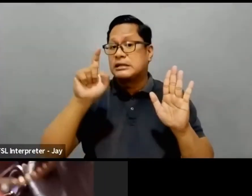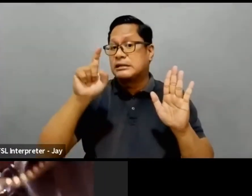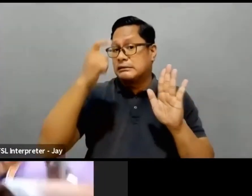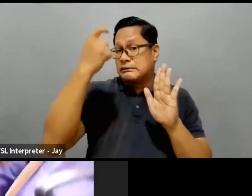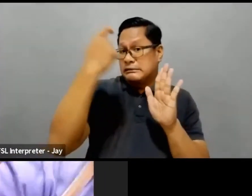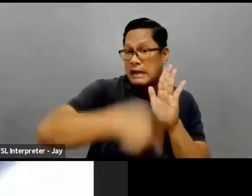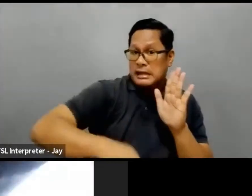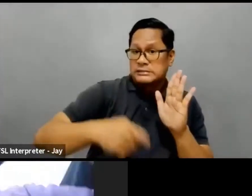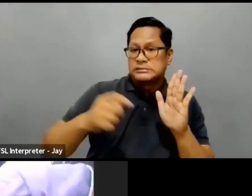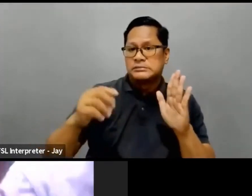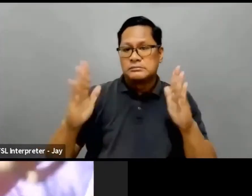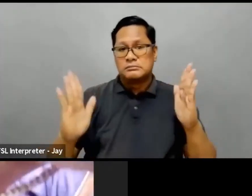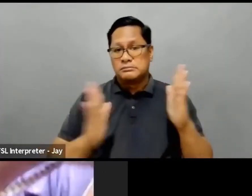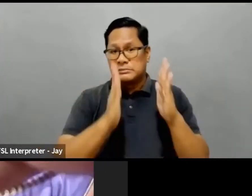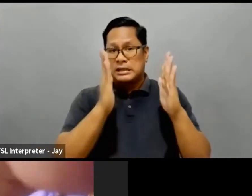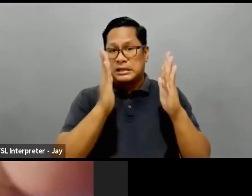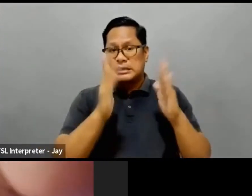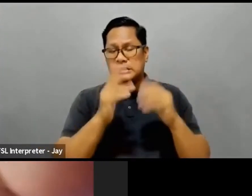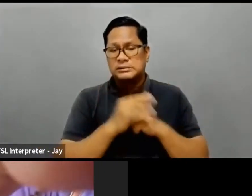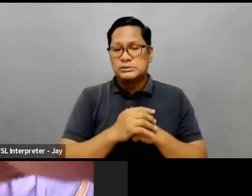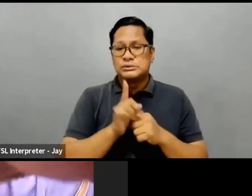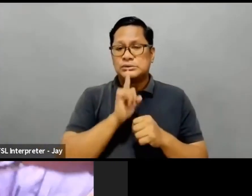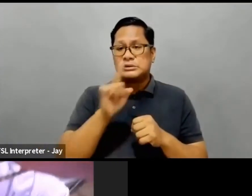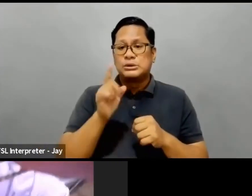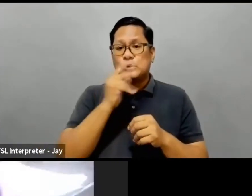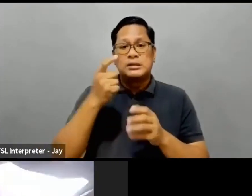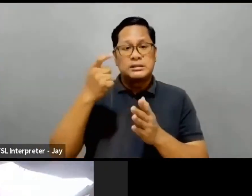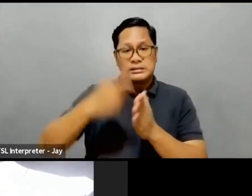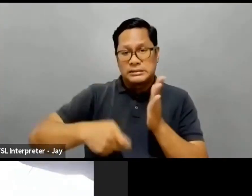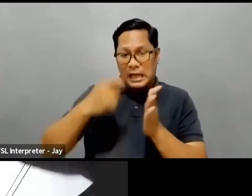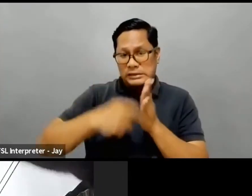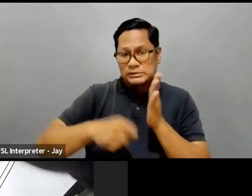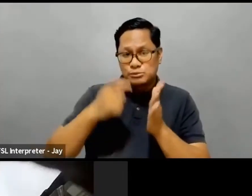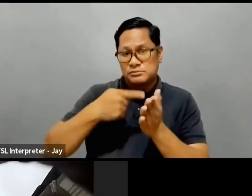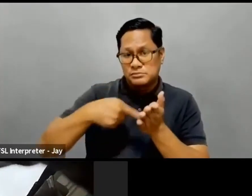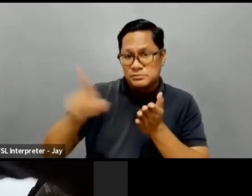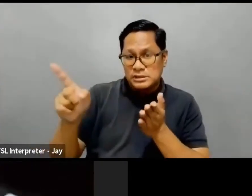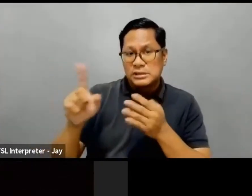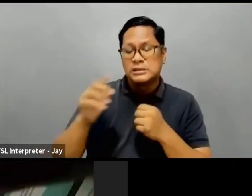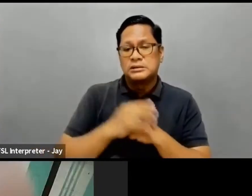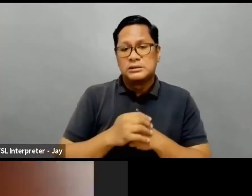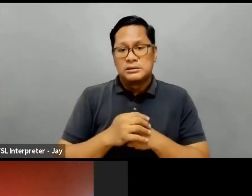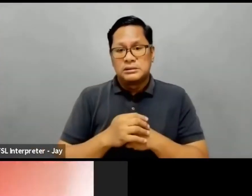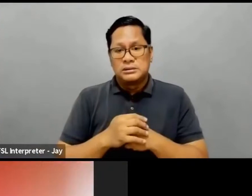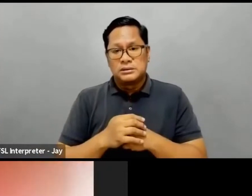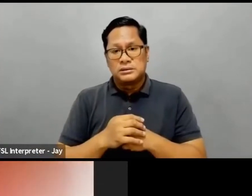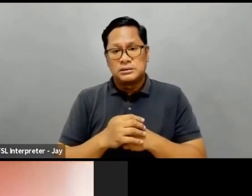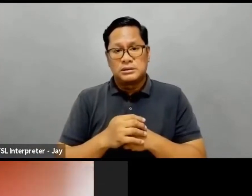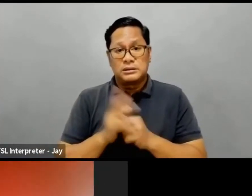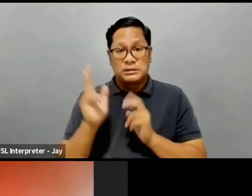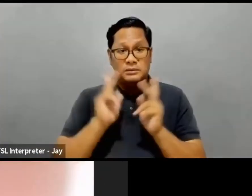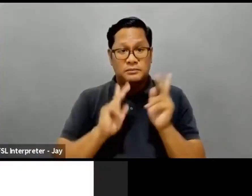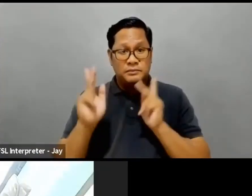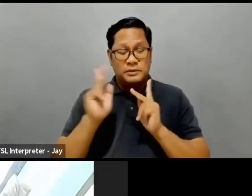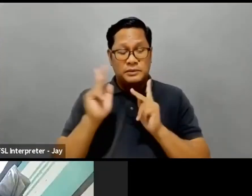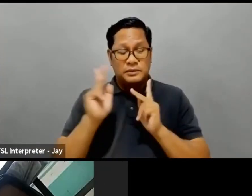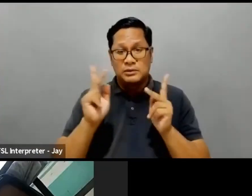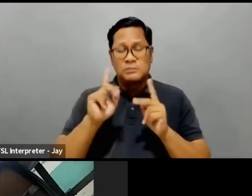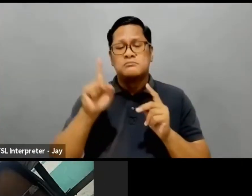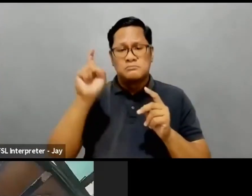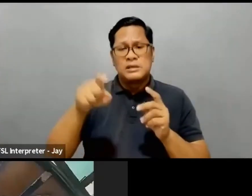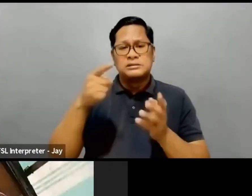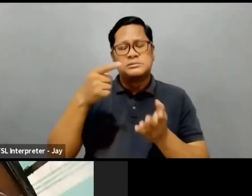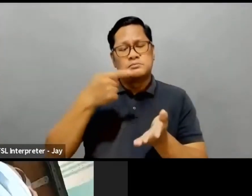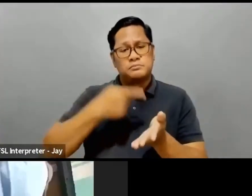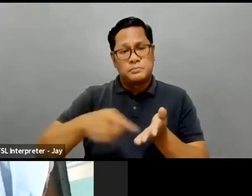yan, it's just taxes that are going to pay for it. And then, the people will simply have to pay their taxes. Hindi